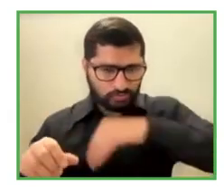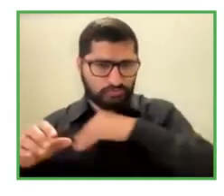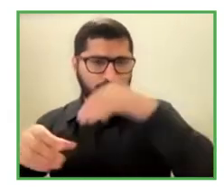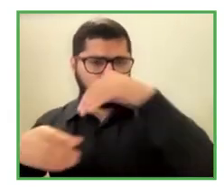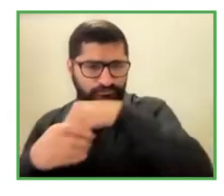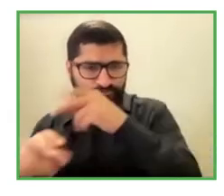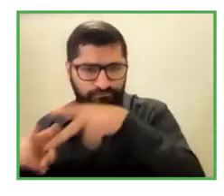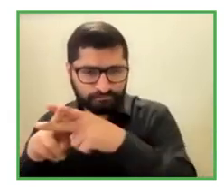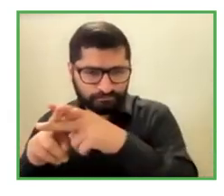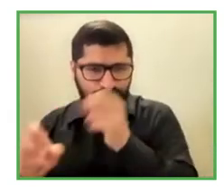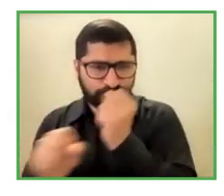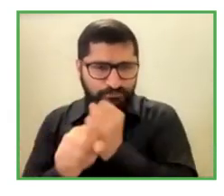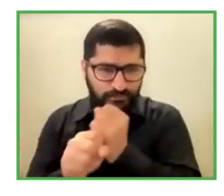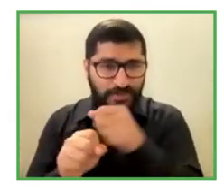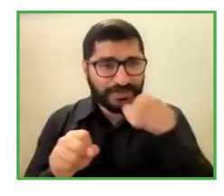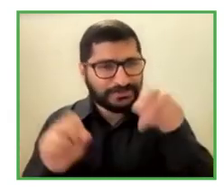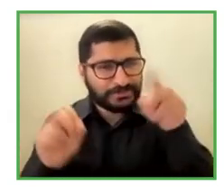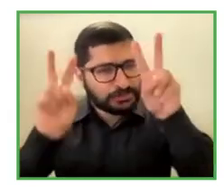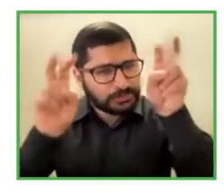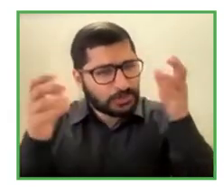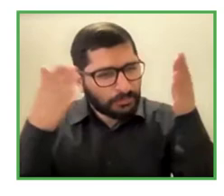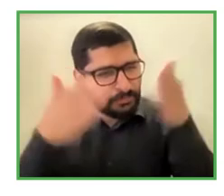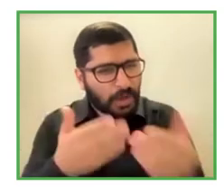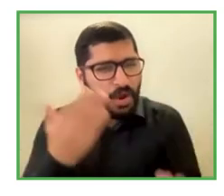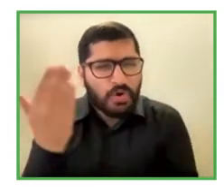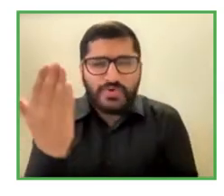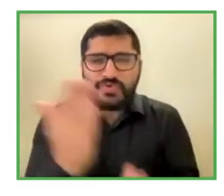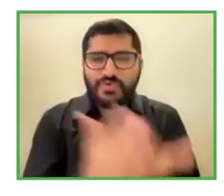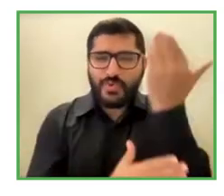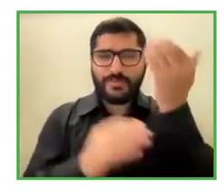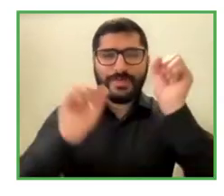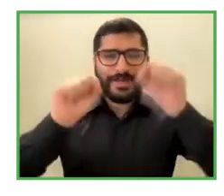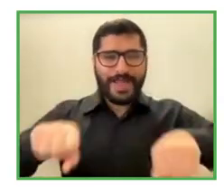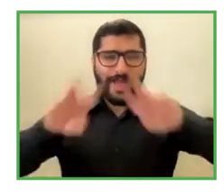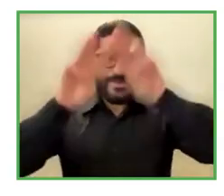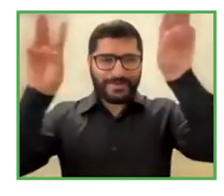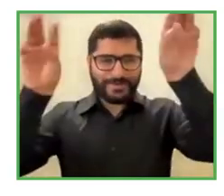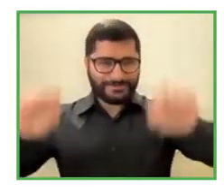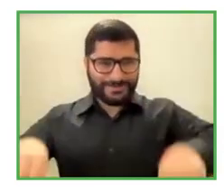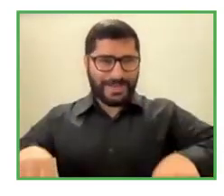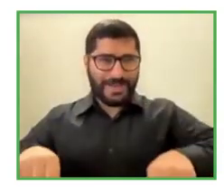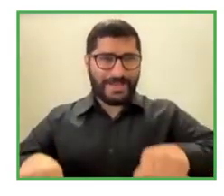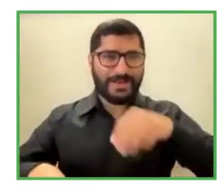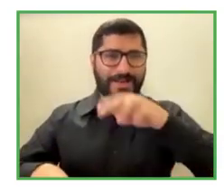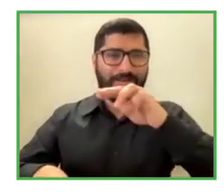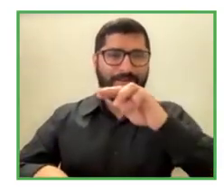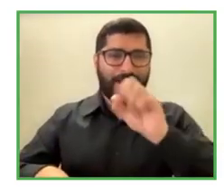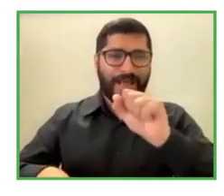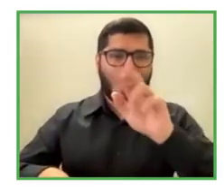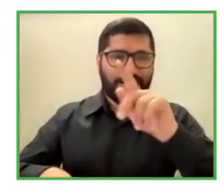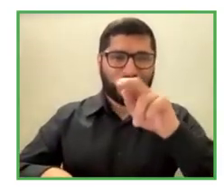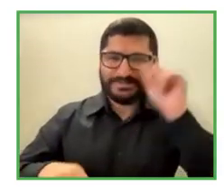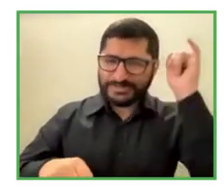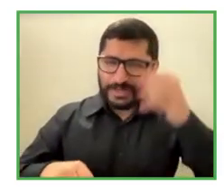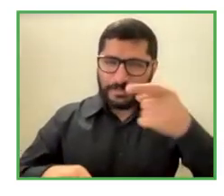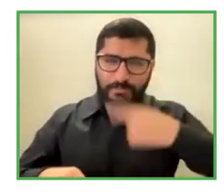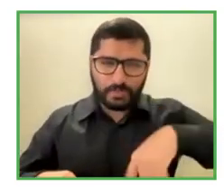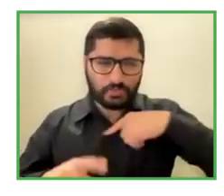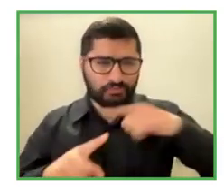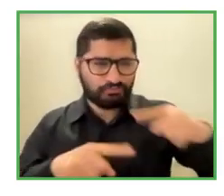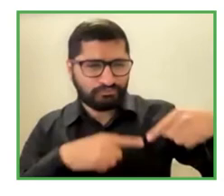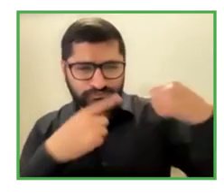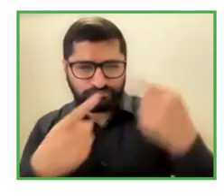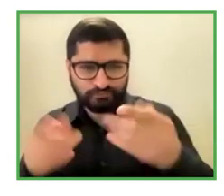we're always keeping an eye to how do we get the translation of the website, of the downloadable